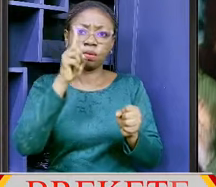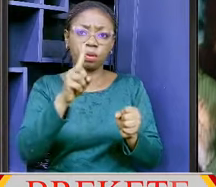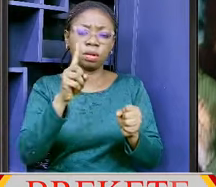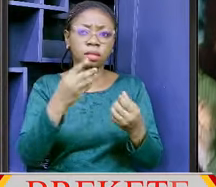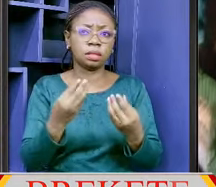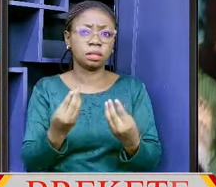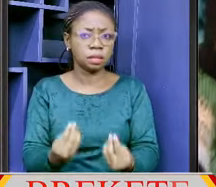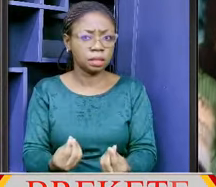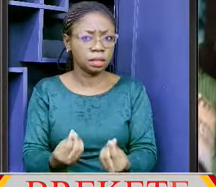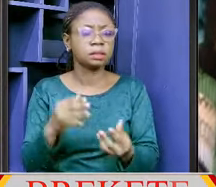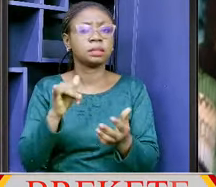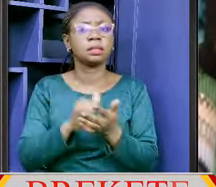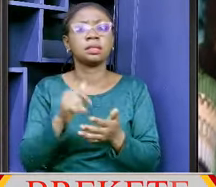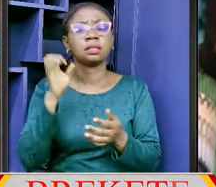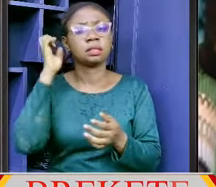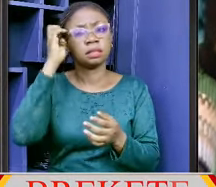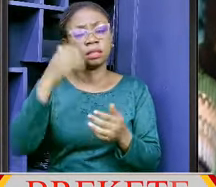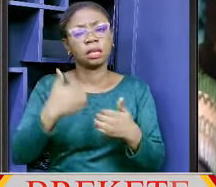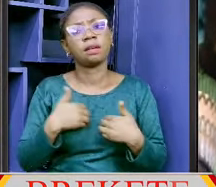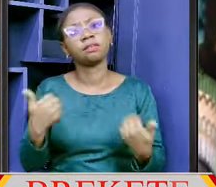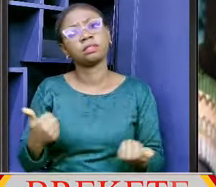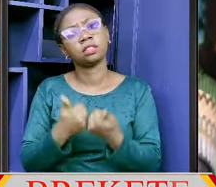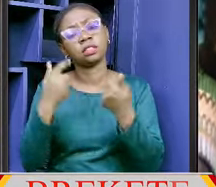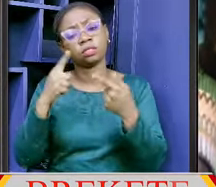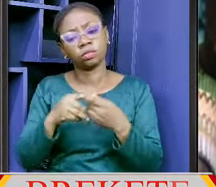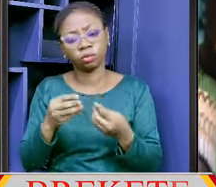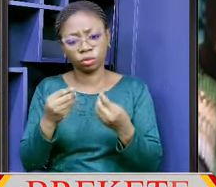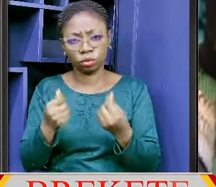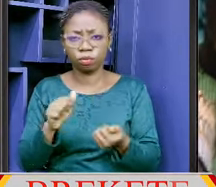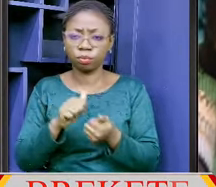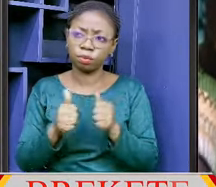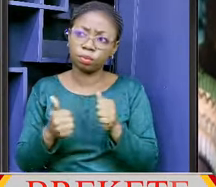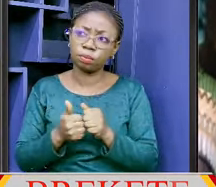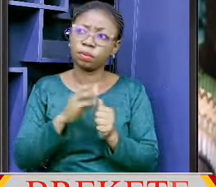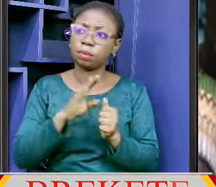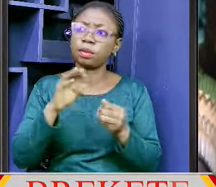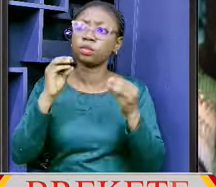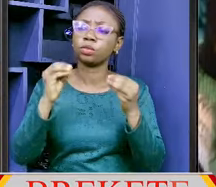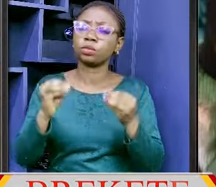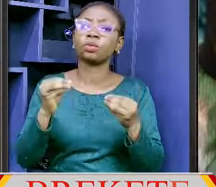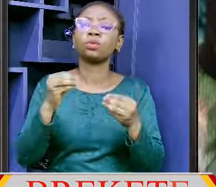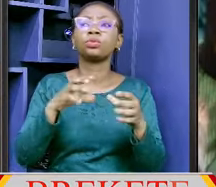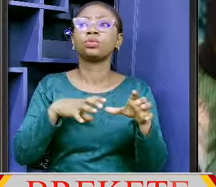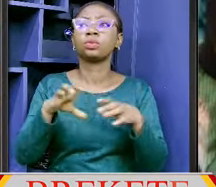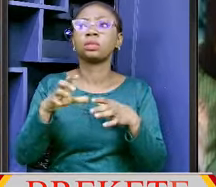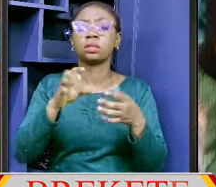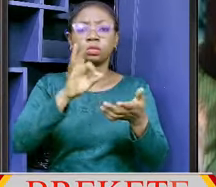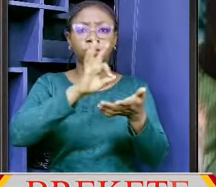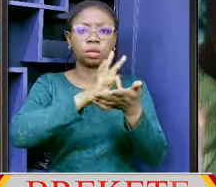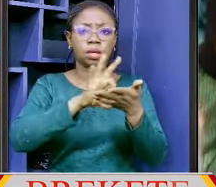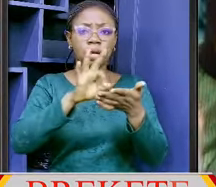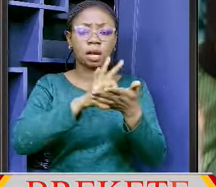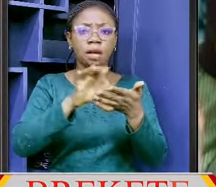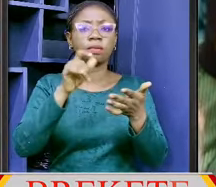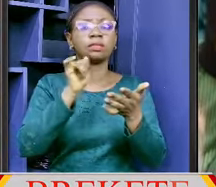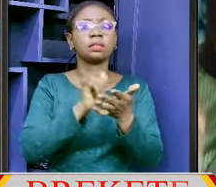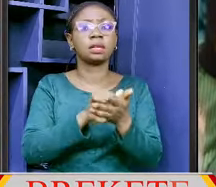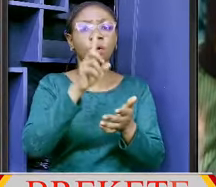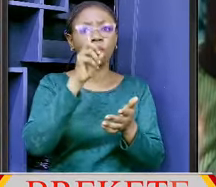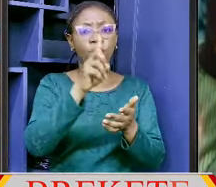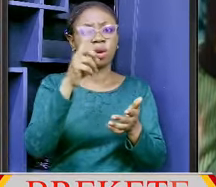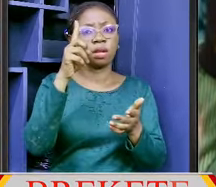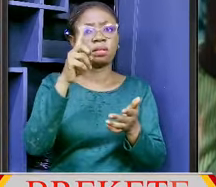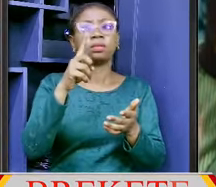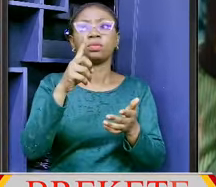challenge to solve that problem. We agree. So by so doing, let them count that one for him. That number, that land,